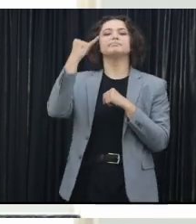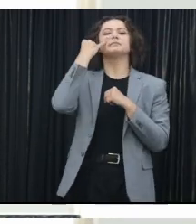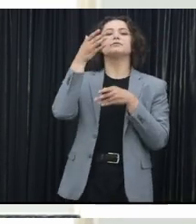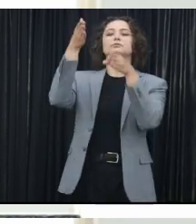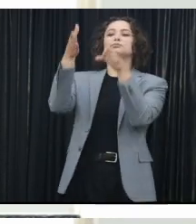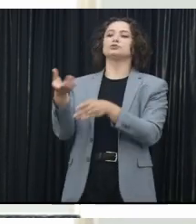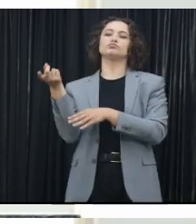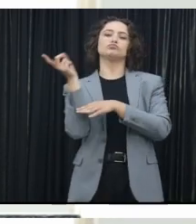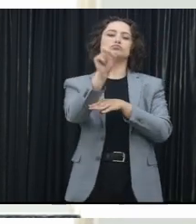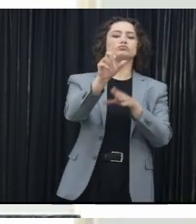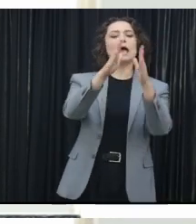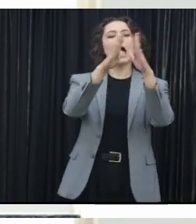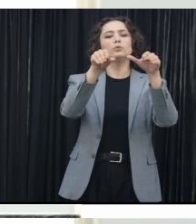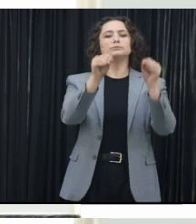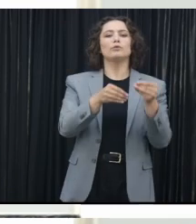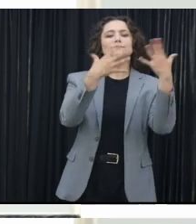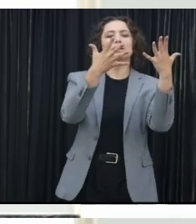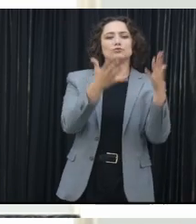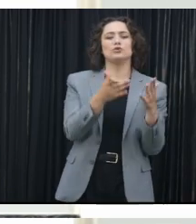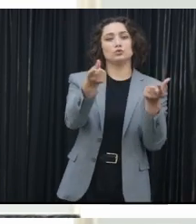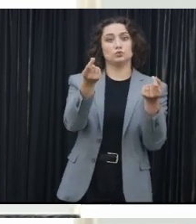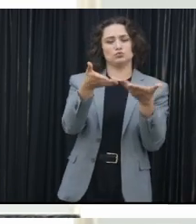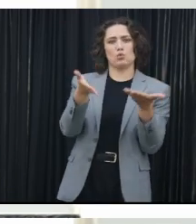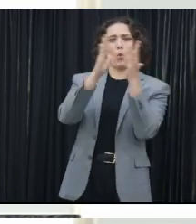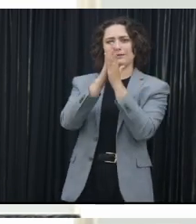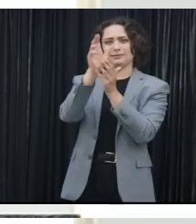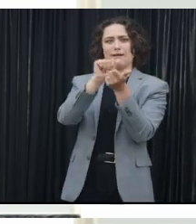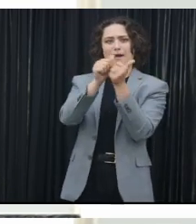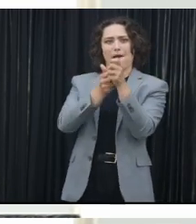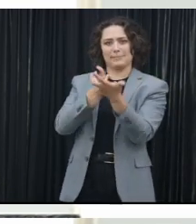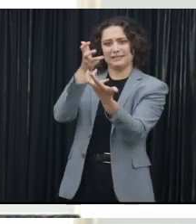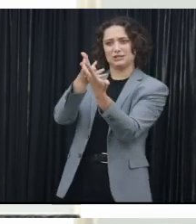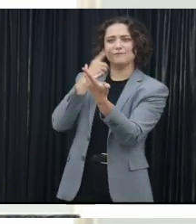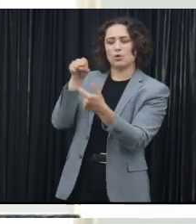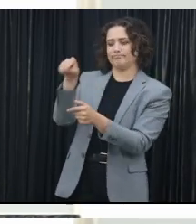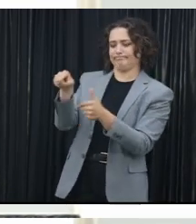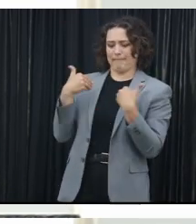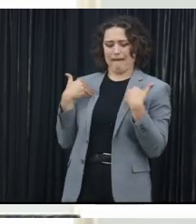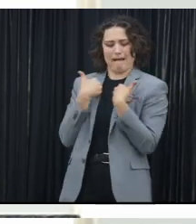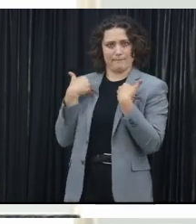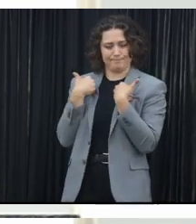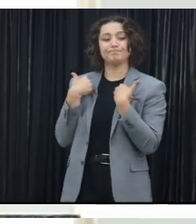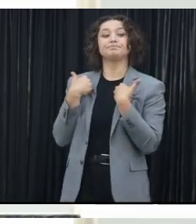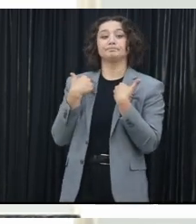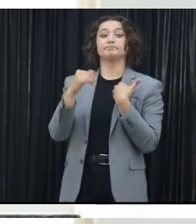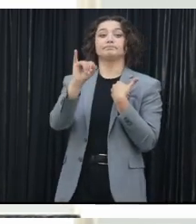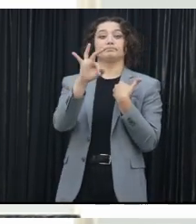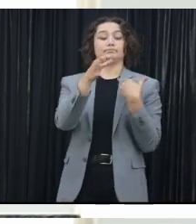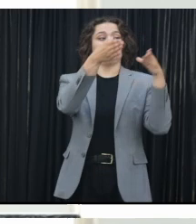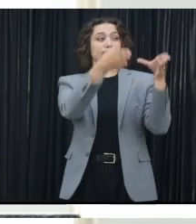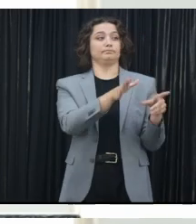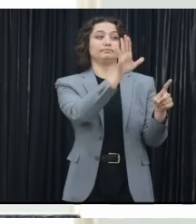provider and they are requesting an accommodation for an animal of this type, if the individual's impairment is